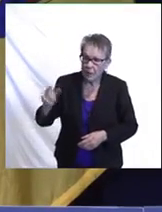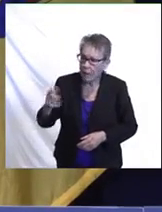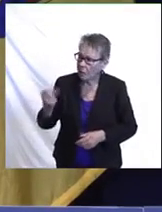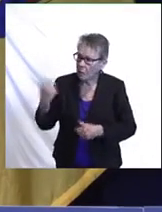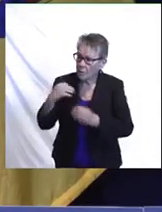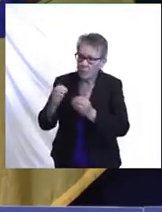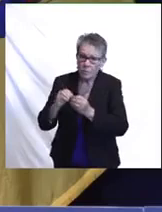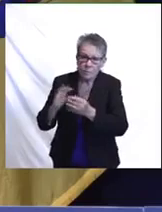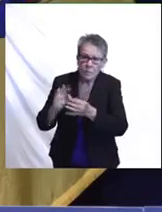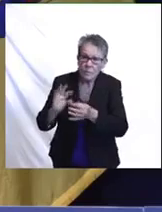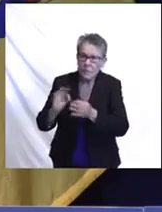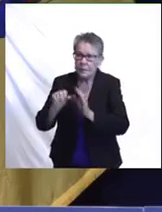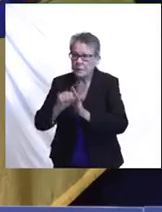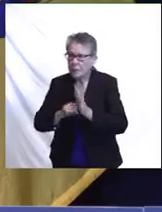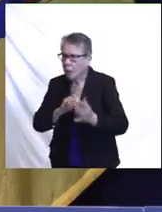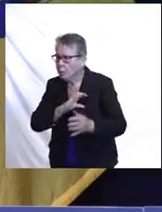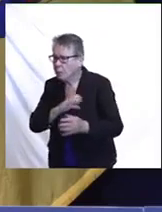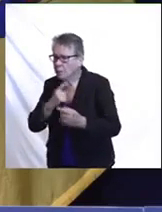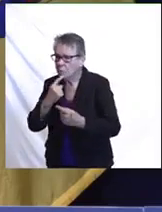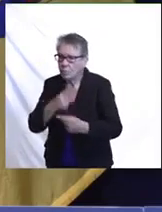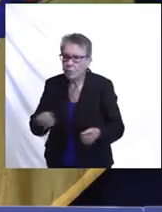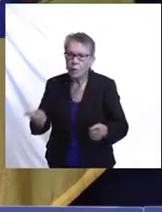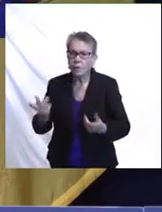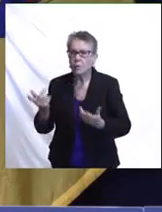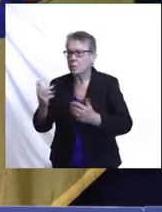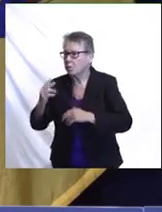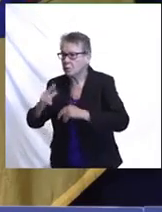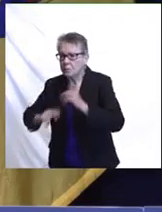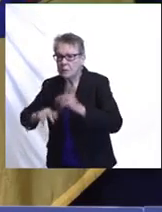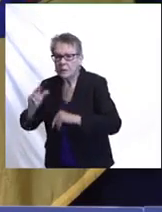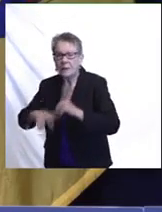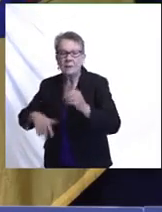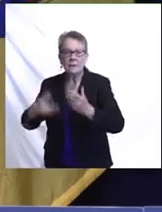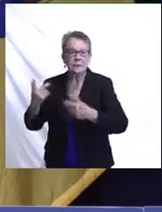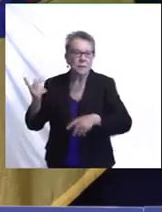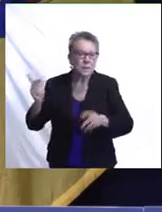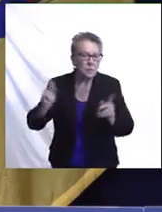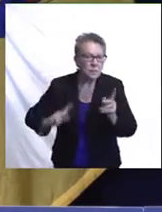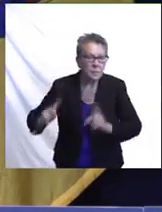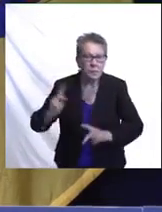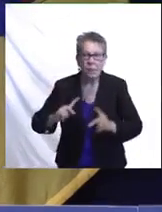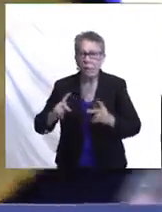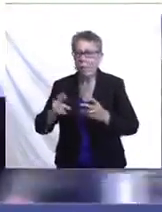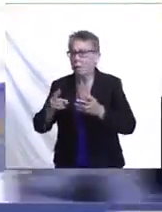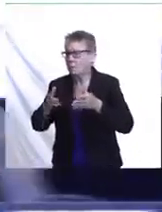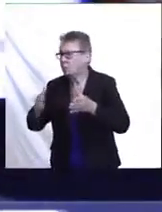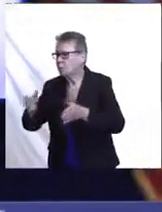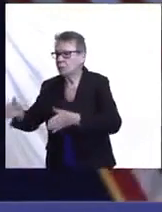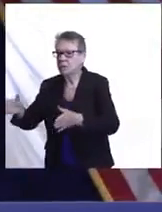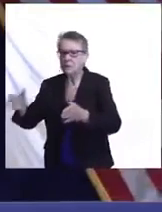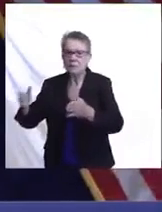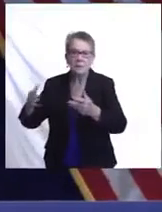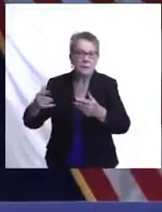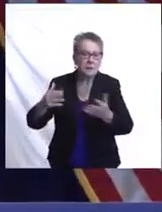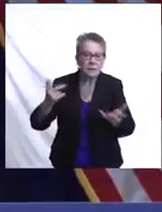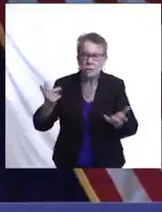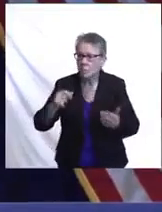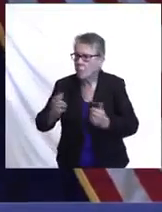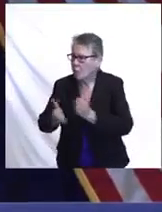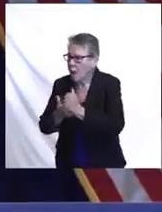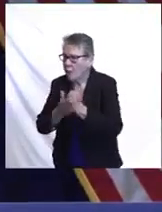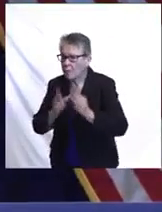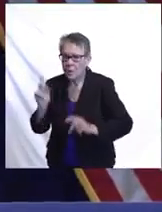out infrastructure to help folks get either boosted or kids get vaccinated? Great to have you. Over to you. Thanks, Governor. Good afternoon.